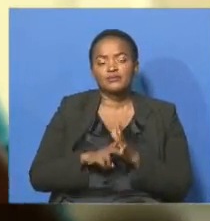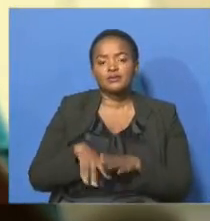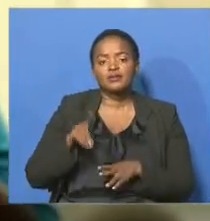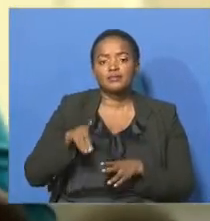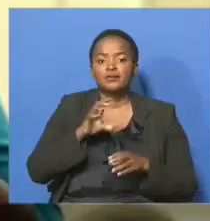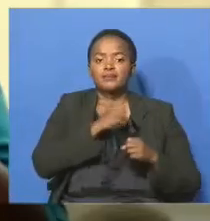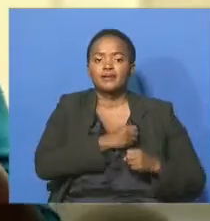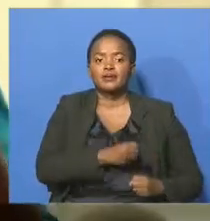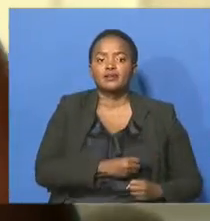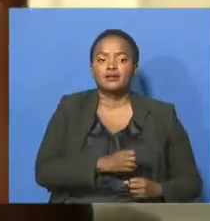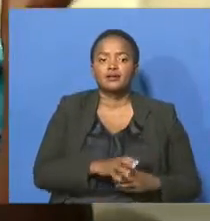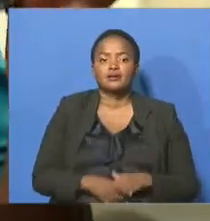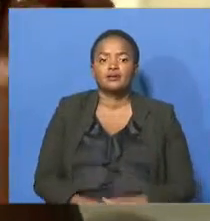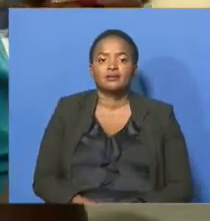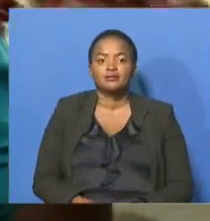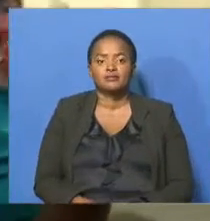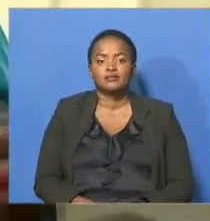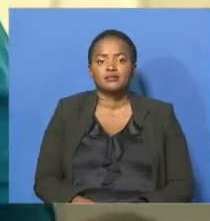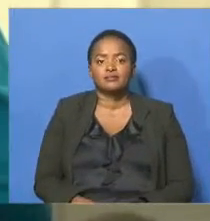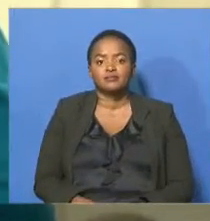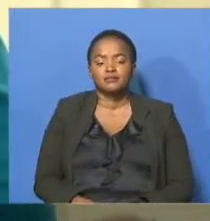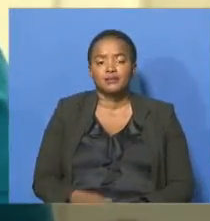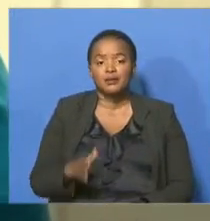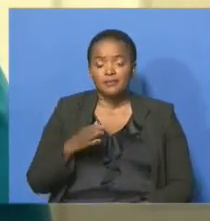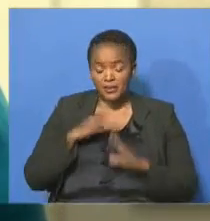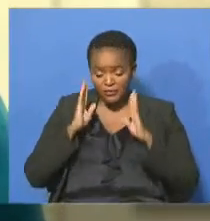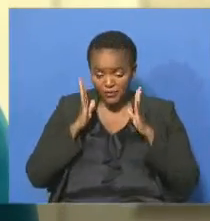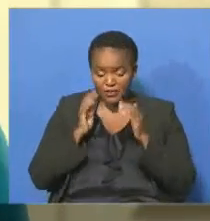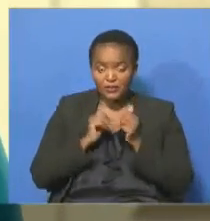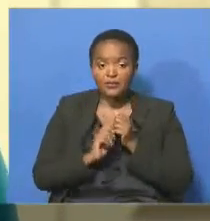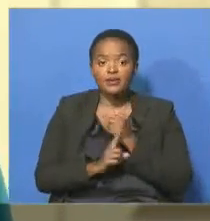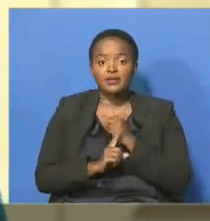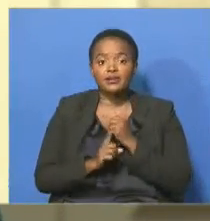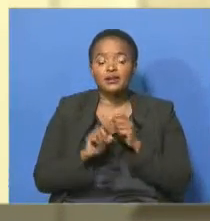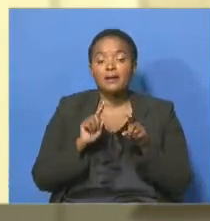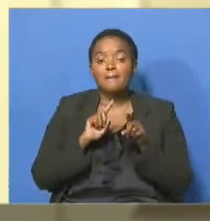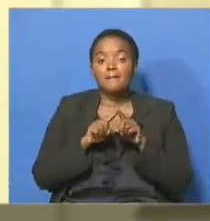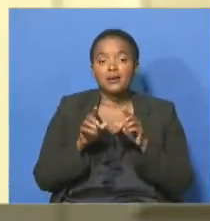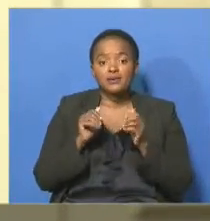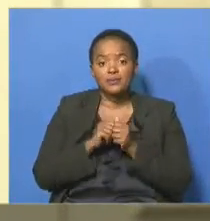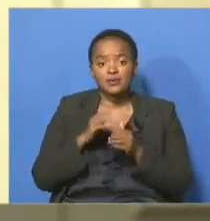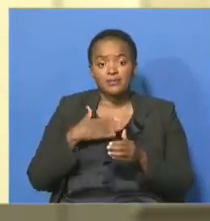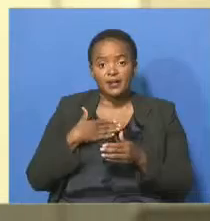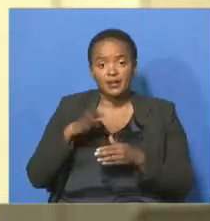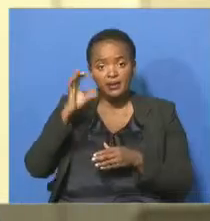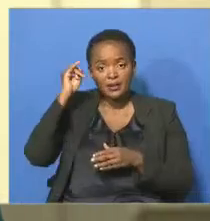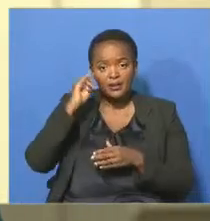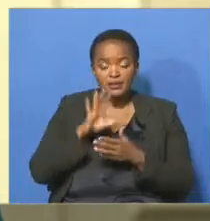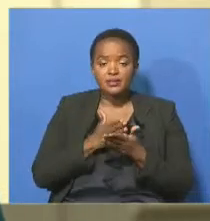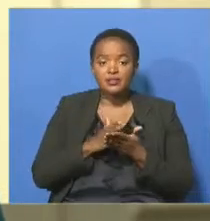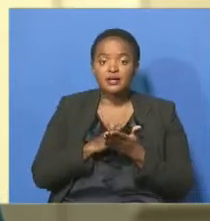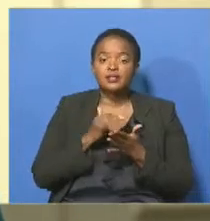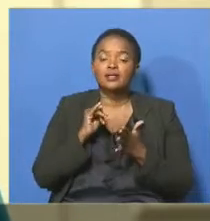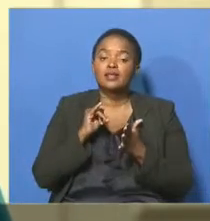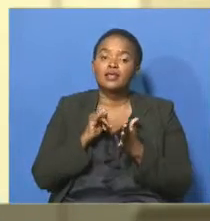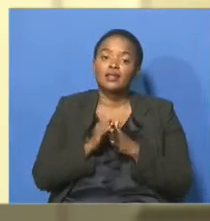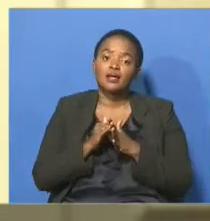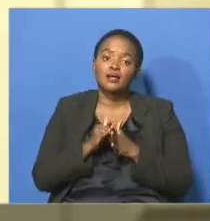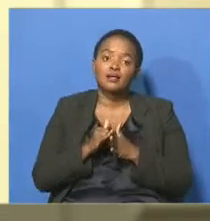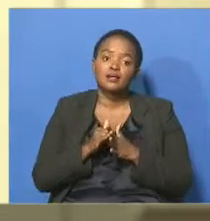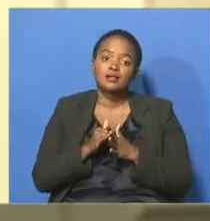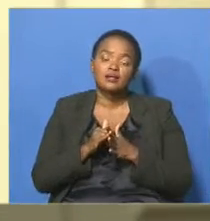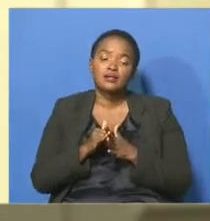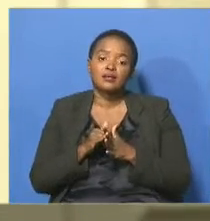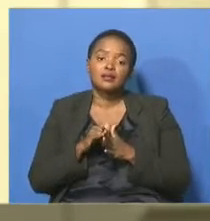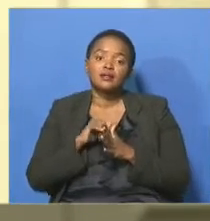Patamateng. Tota nna ke lebaganye le burukuthi but ele ka kgelo ya gore ba gaetso a re togele bo